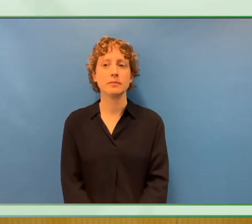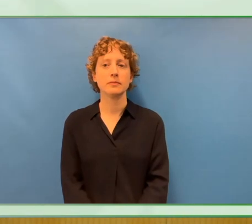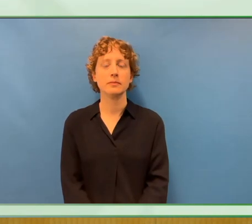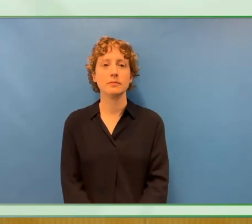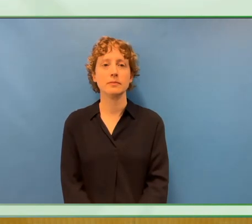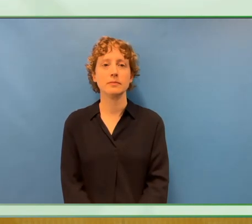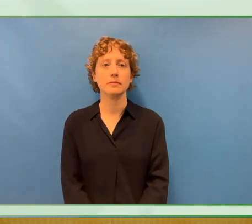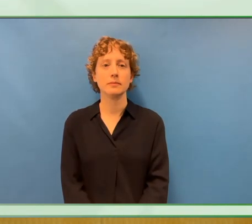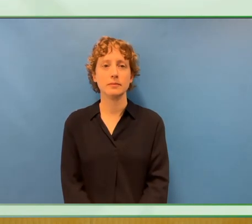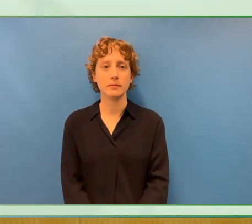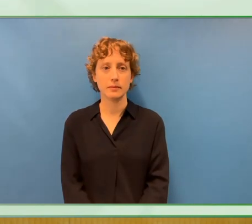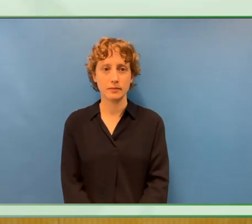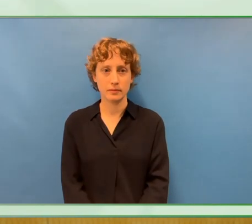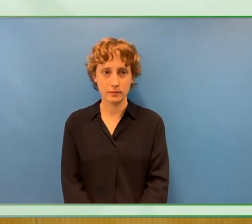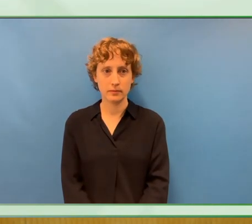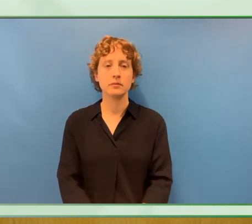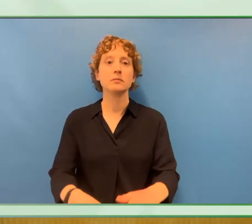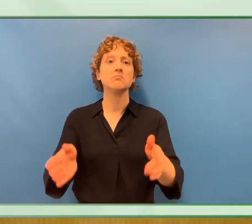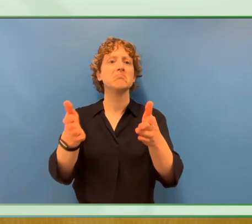sustainability sphere, compliance has been a